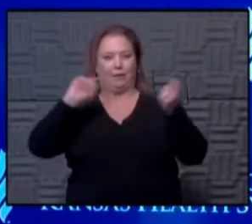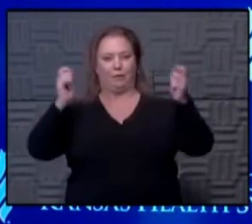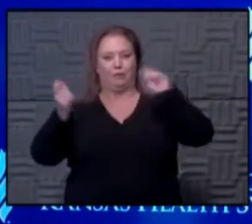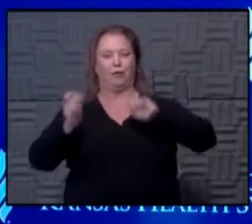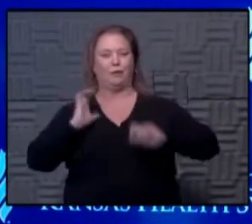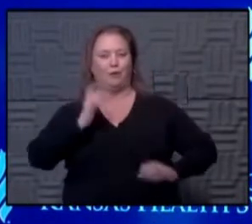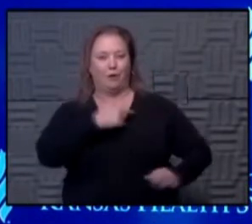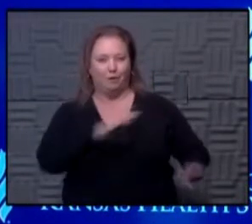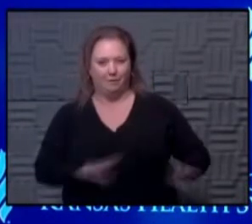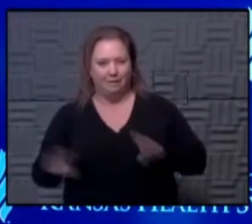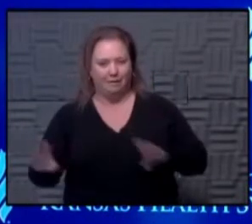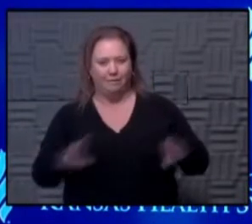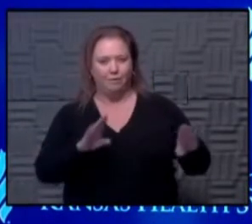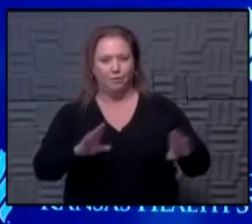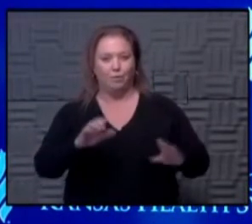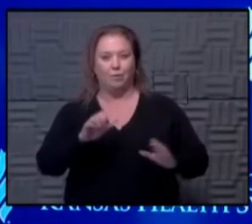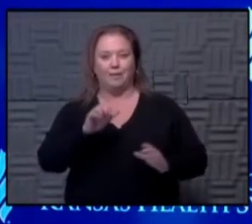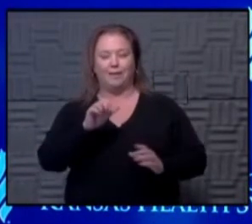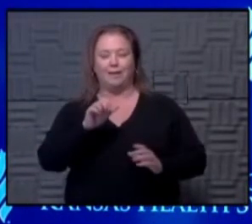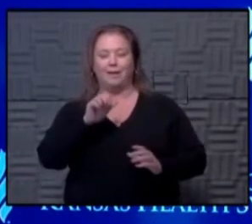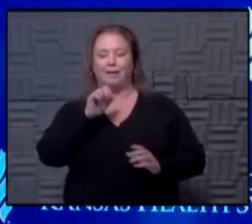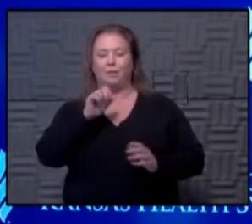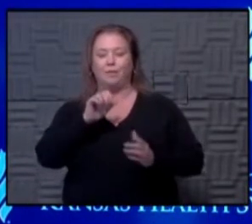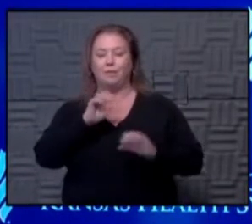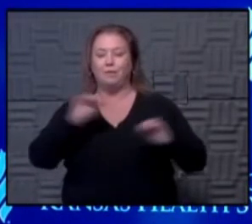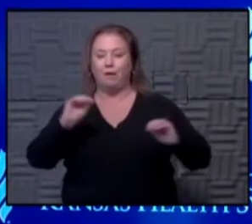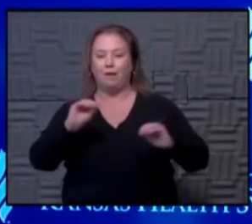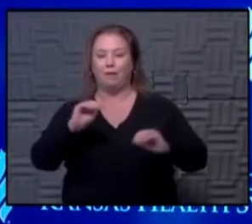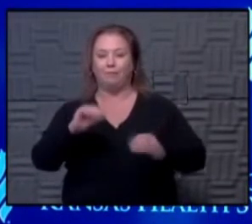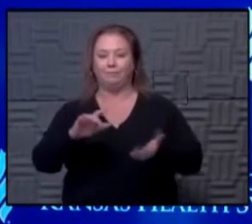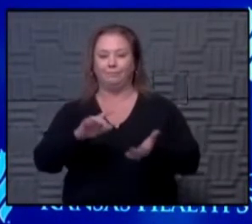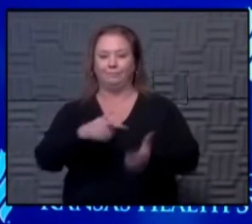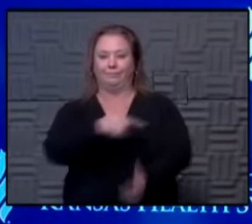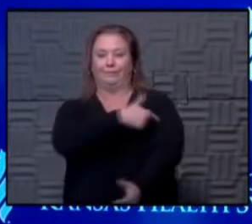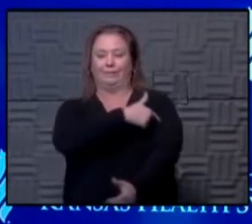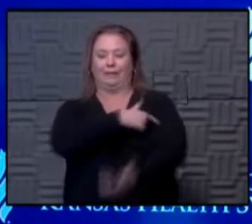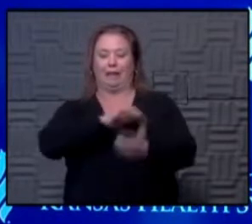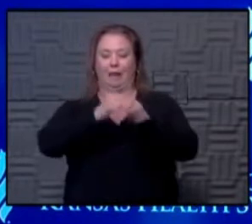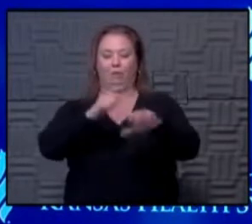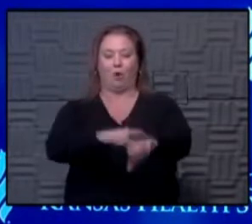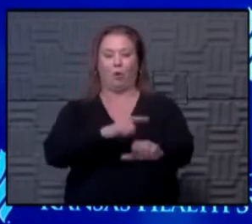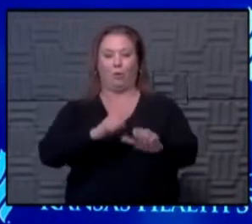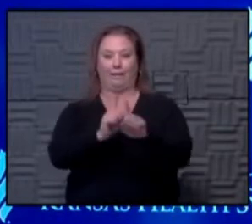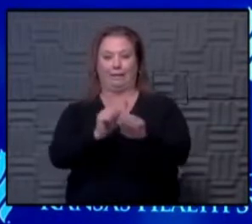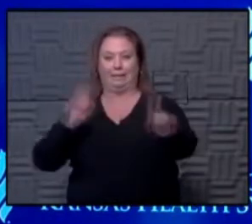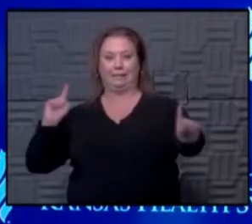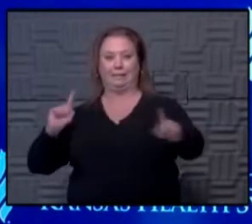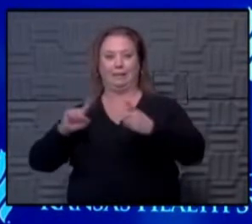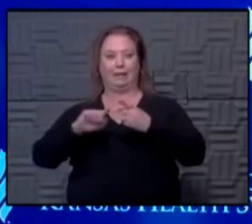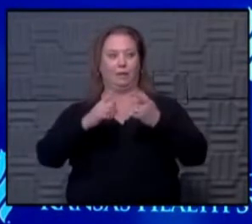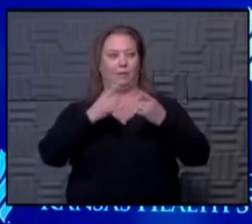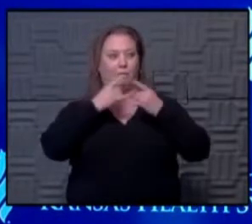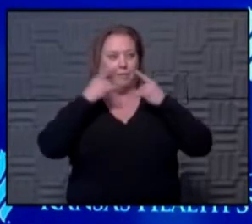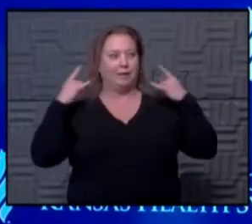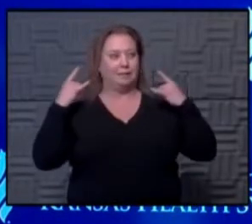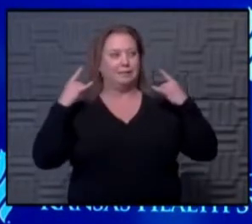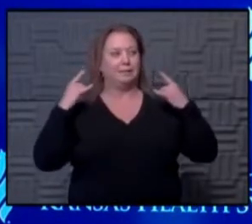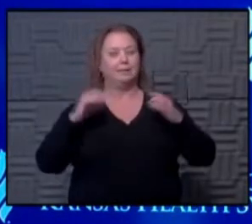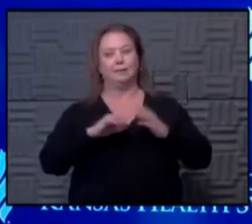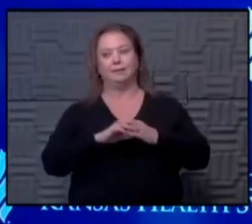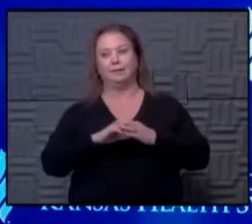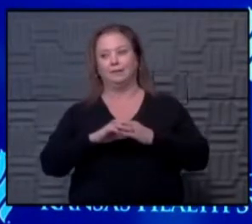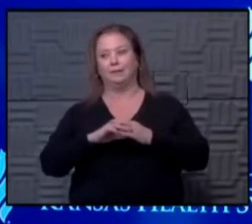we're behaving with non-pharmaceutical interventions? Or when I say those words, I mean, how long are we physically distancing and how long are we wearing masks?